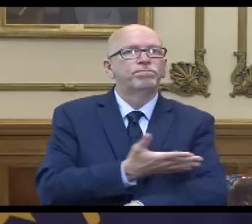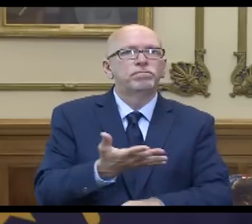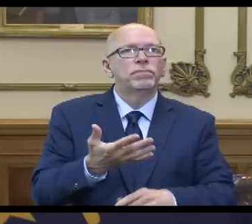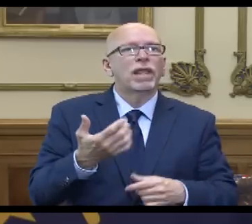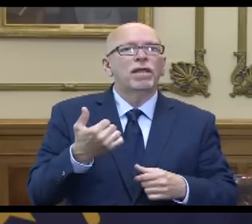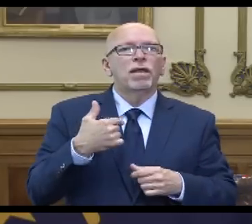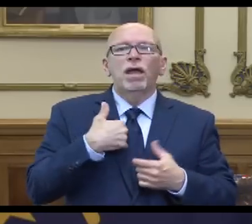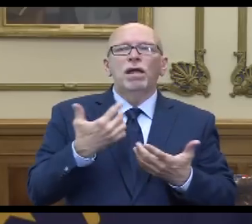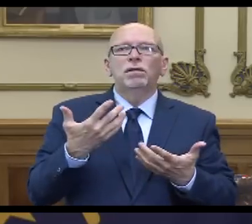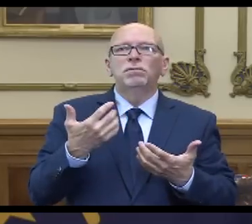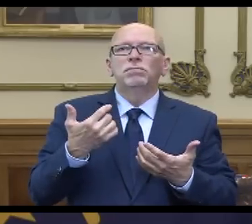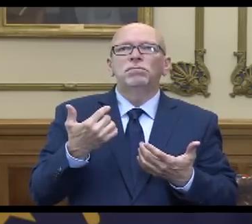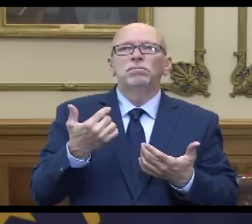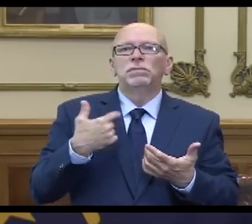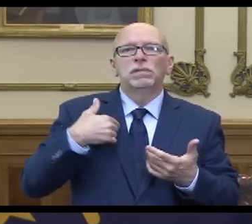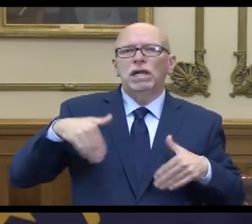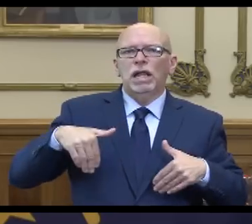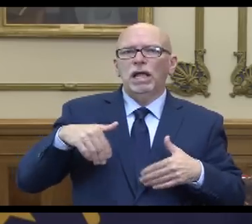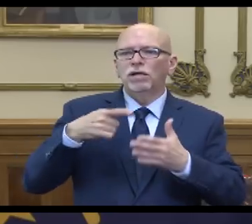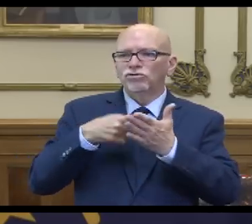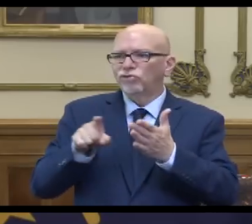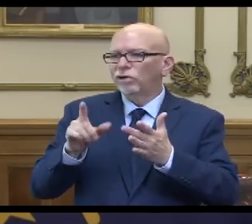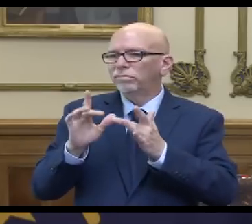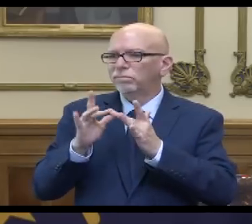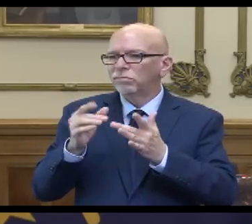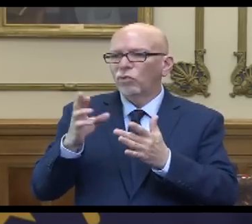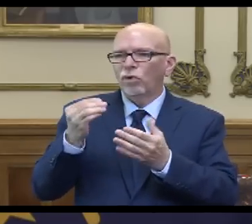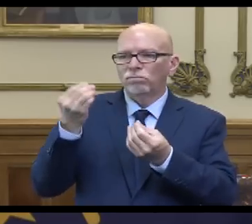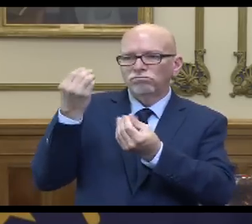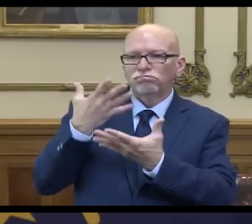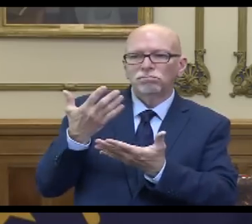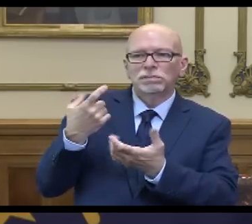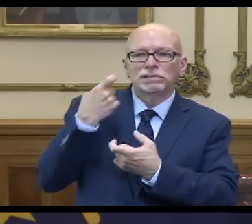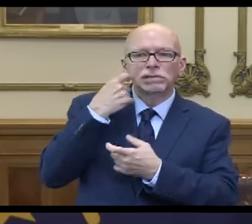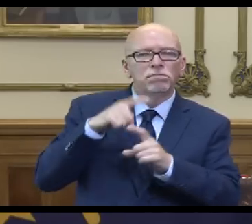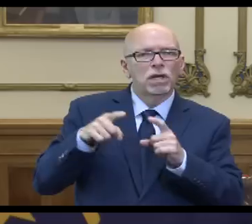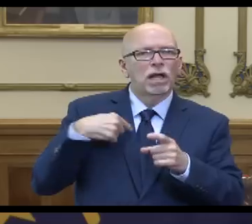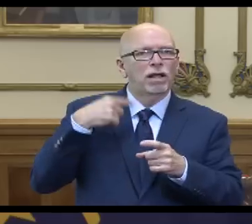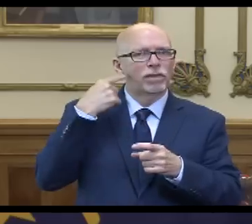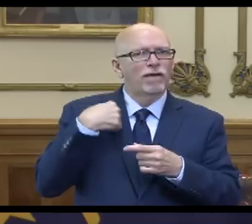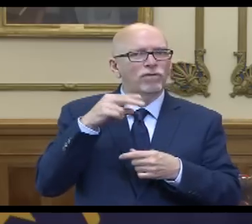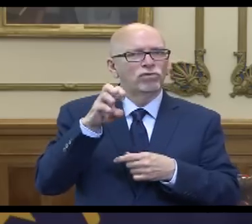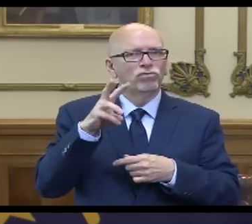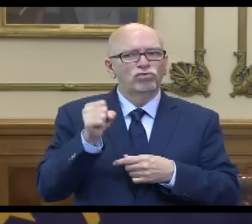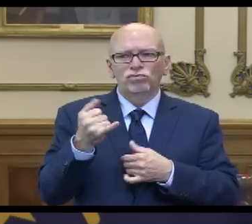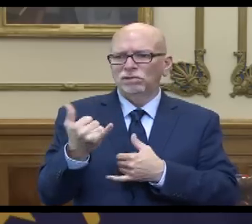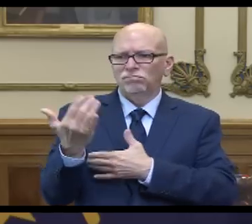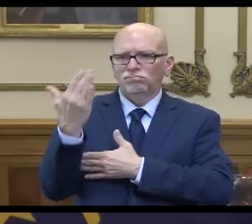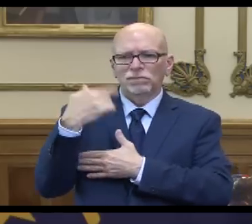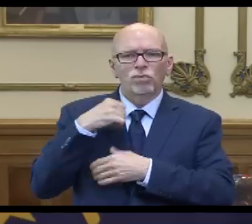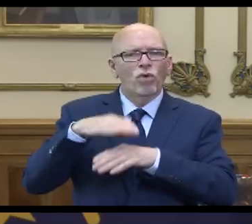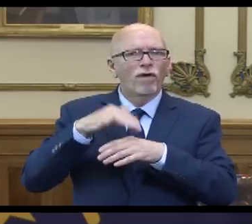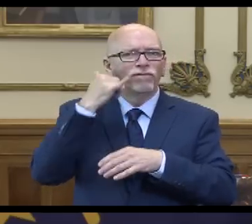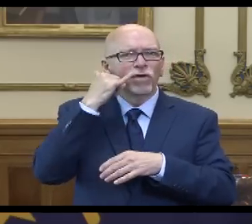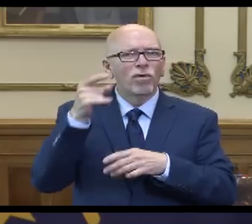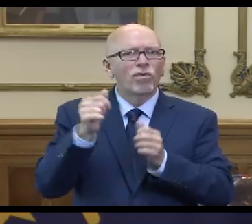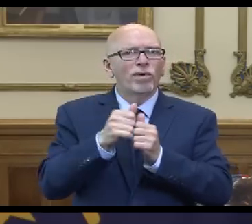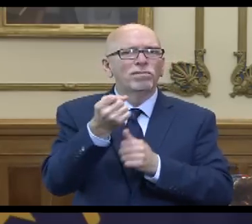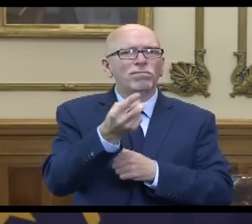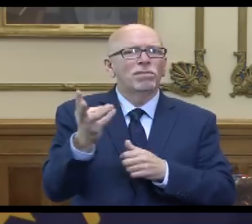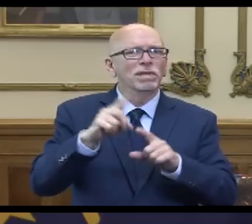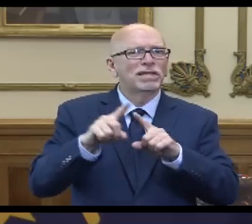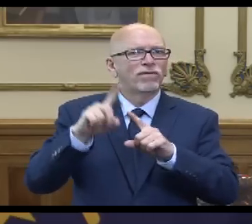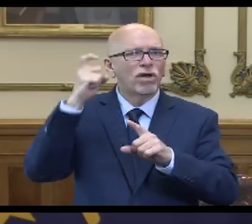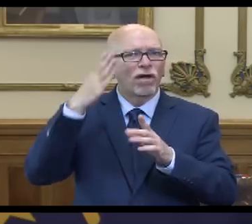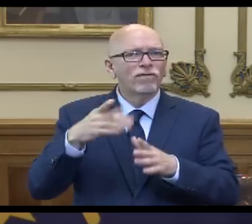haven't been online right now or got the latest update, but I think there's some news. Earlier today was on the phone with multiple